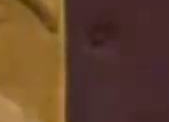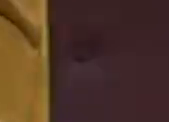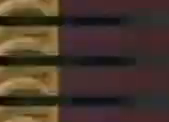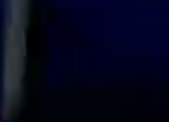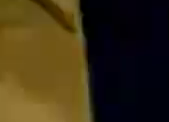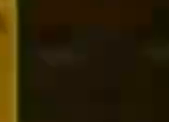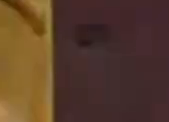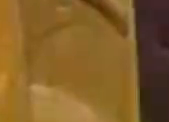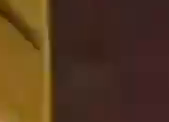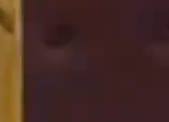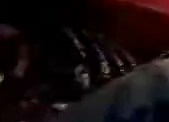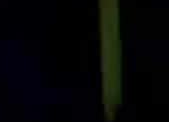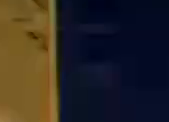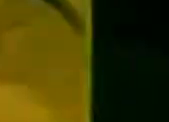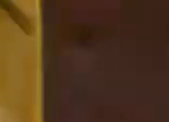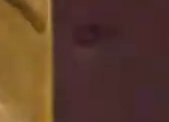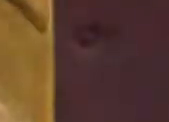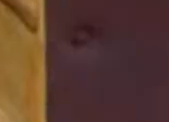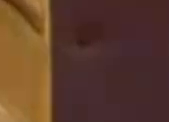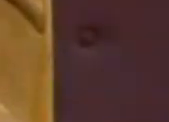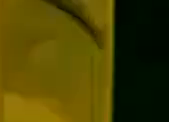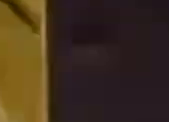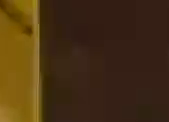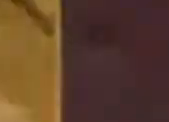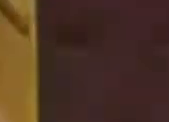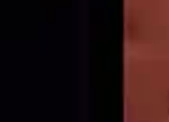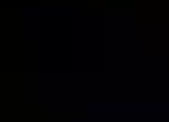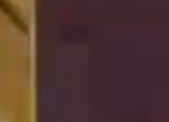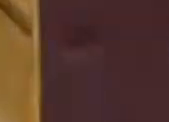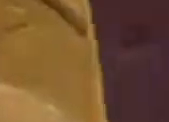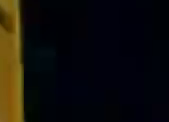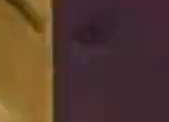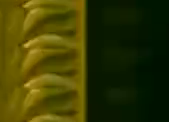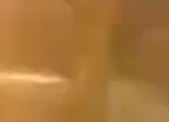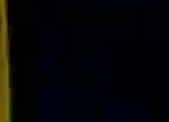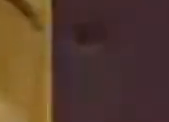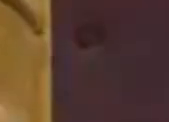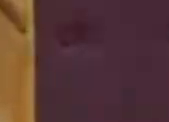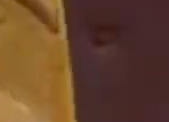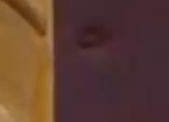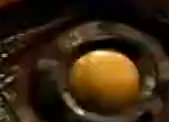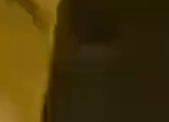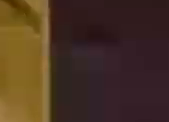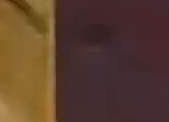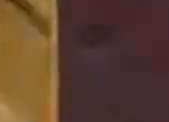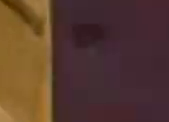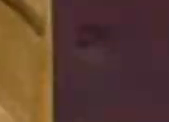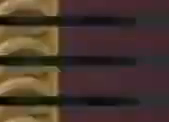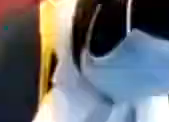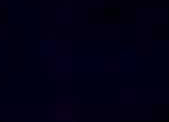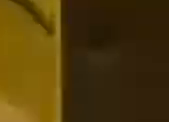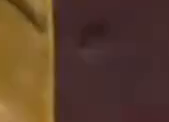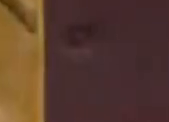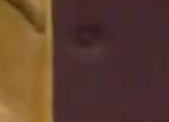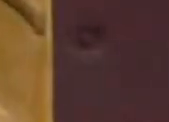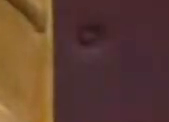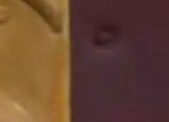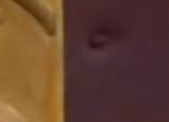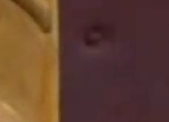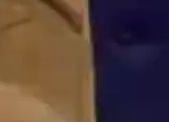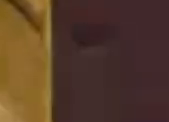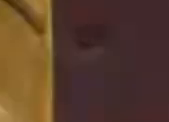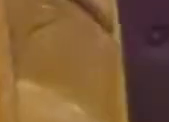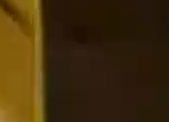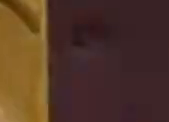I go forward to put the question, which is that this House adopts a report of the Departmental Committee on Finance and National Planning on